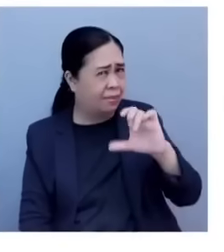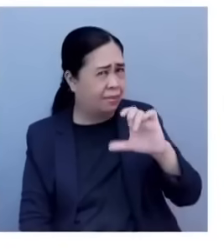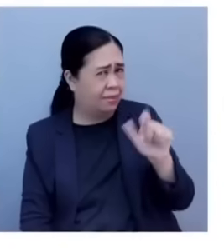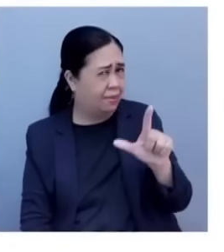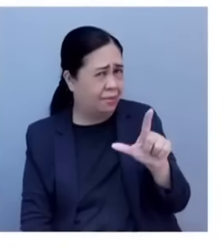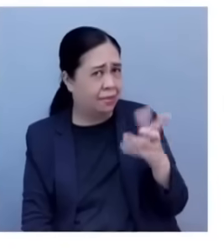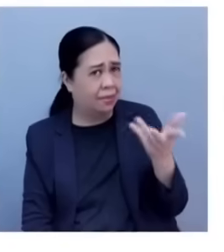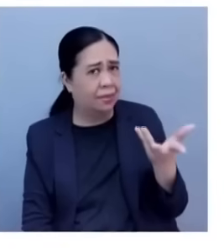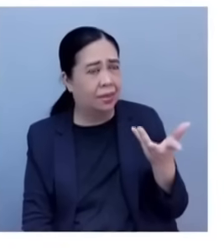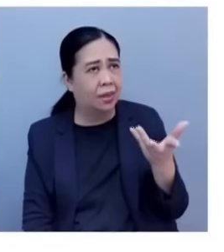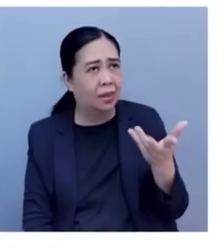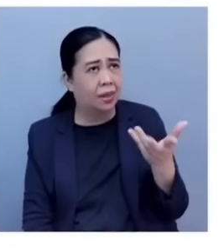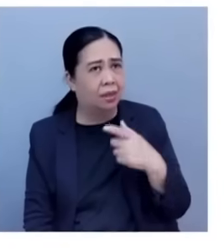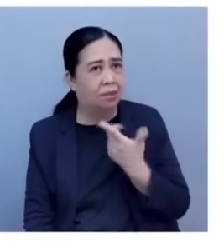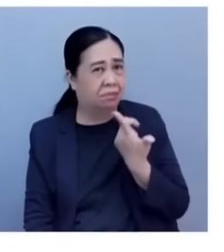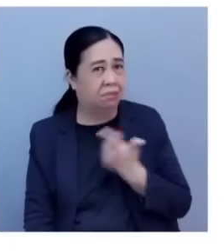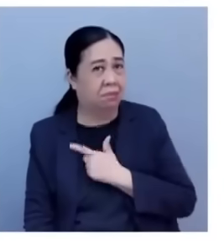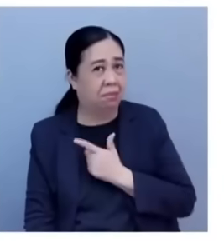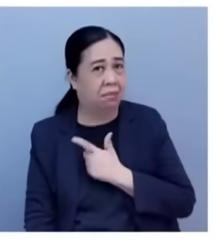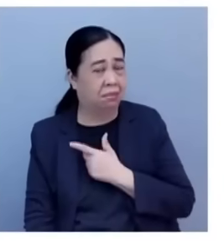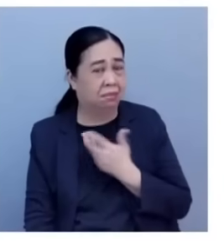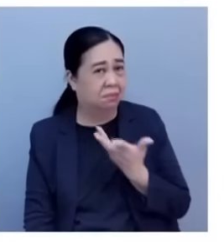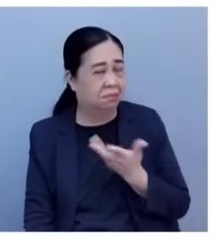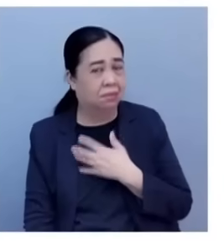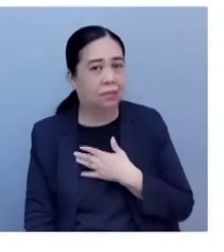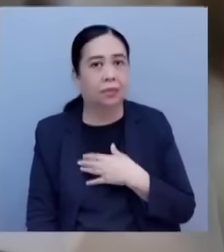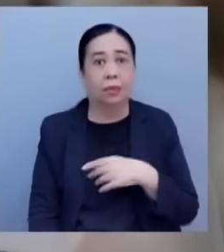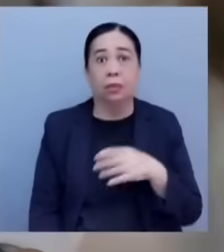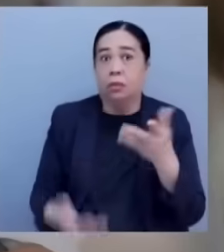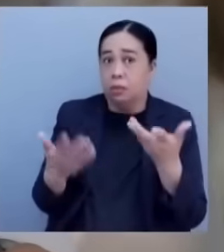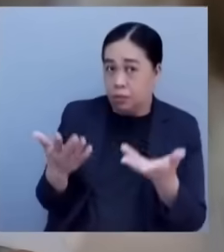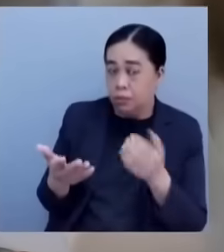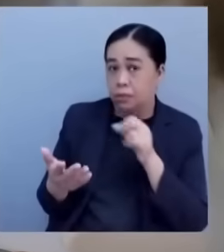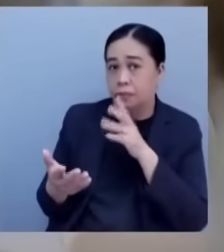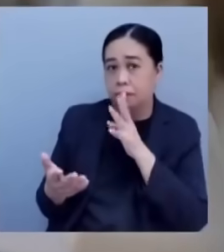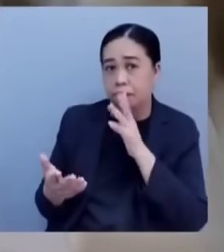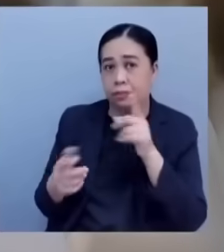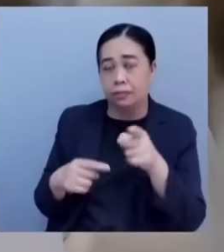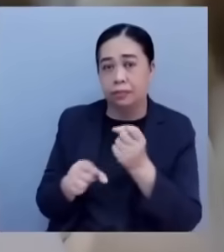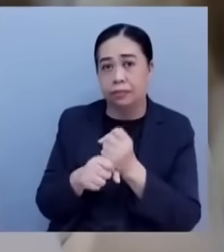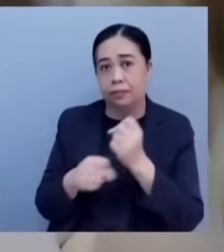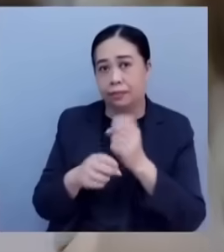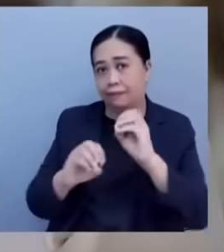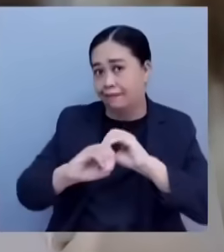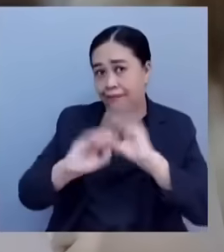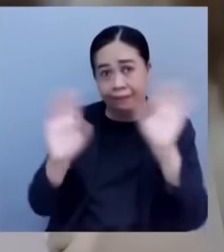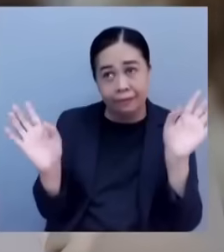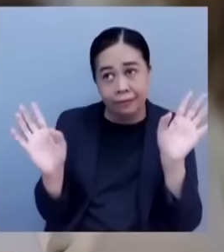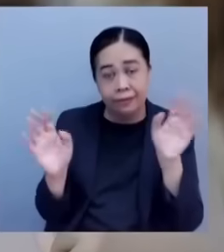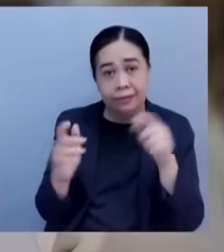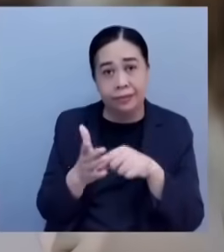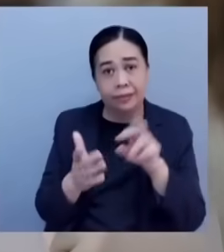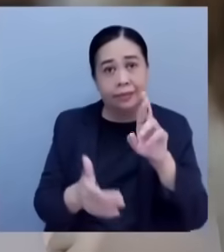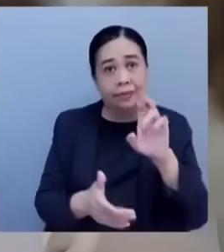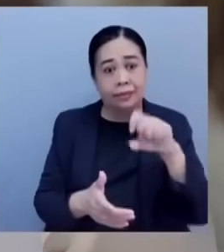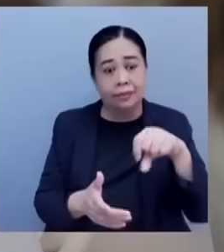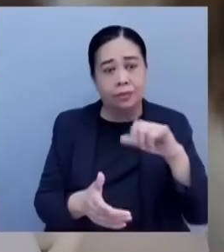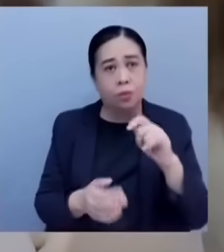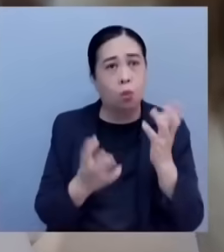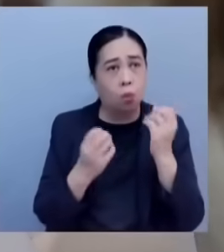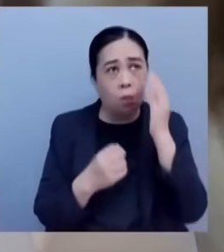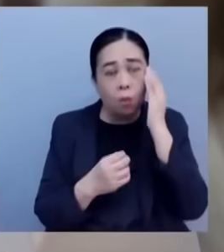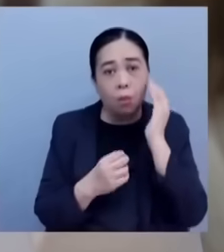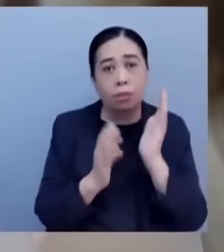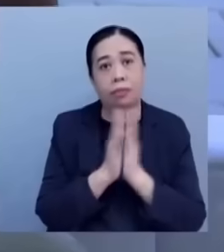least laziness? Yes. To begin with, they made it very clear in the request that what they were asking